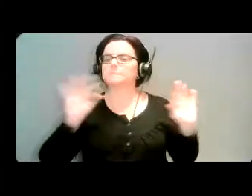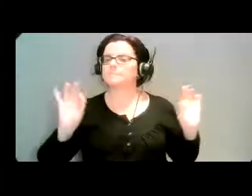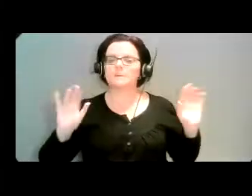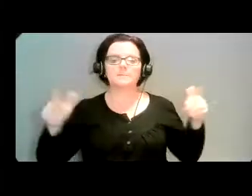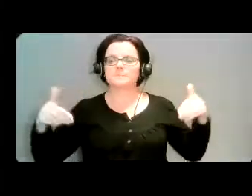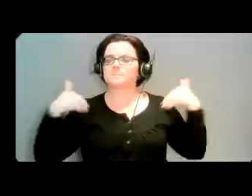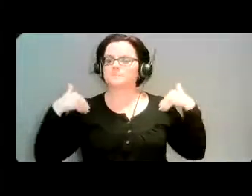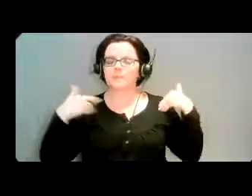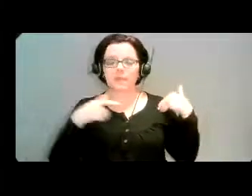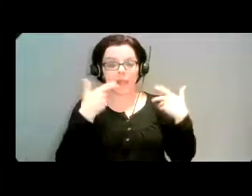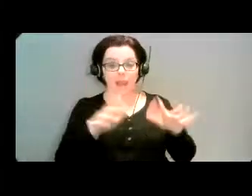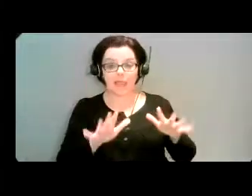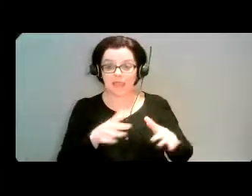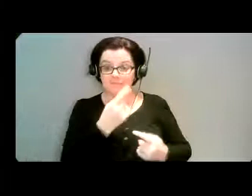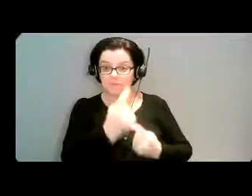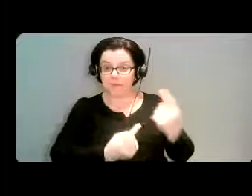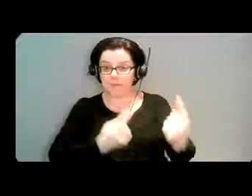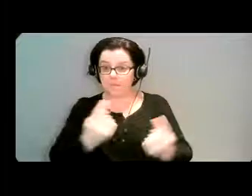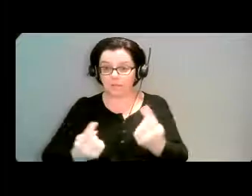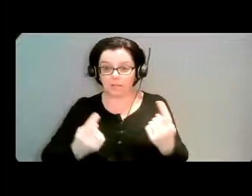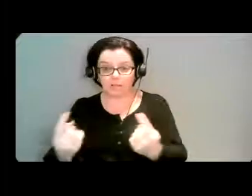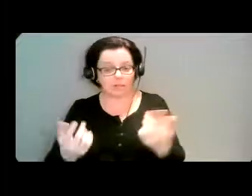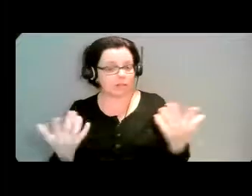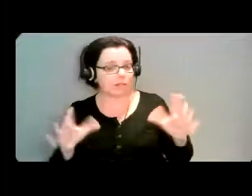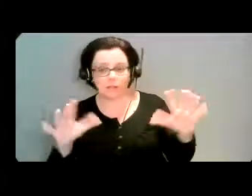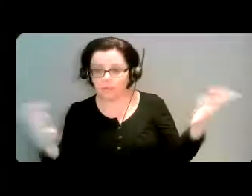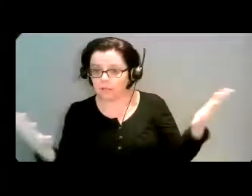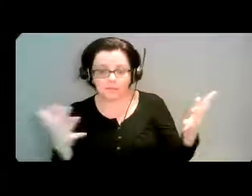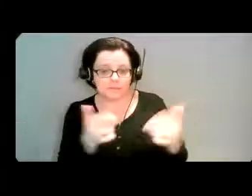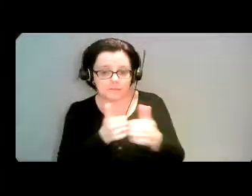and left people without support.